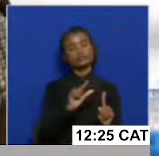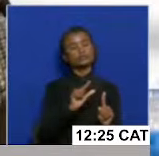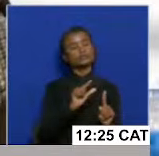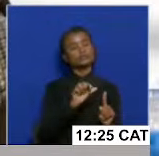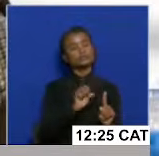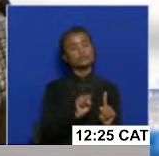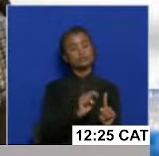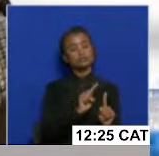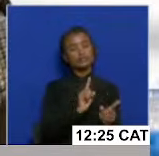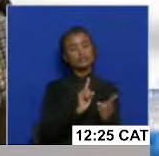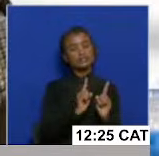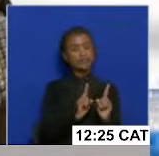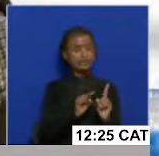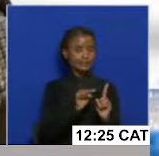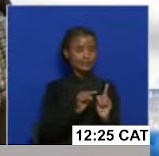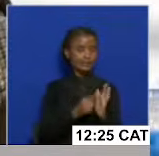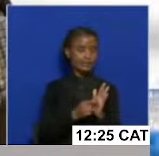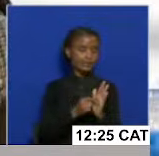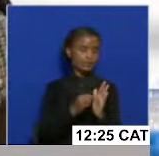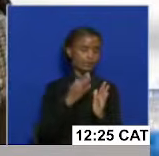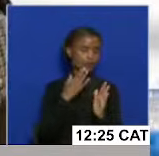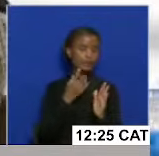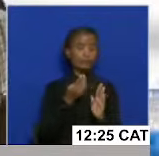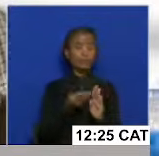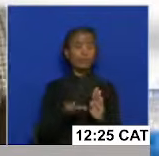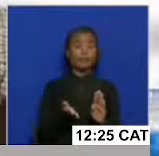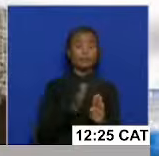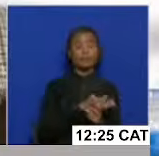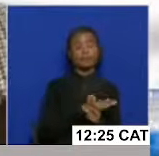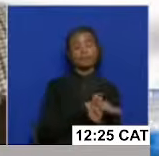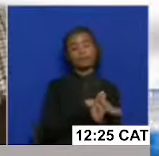If you flip back to page 1,